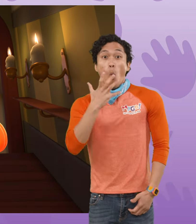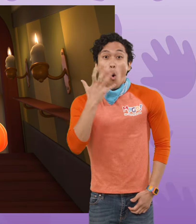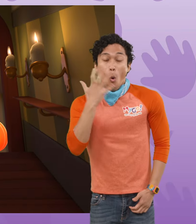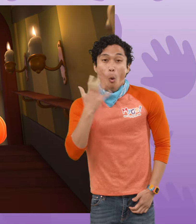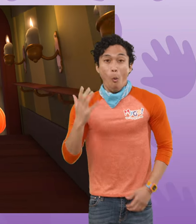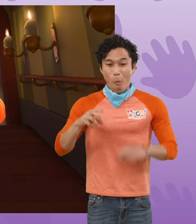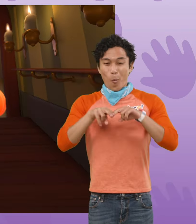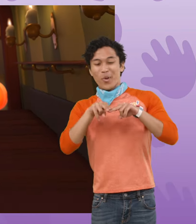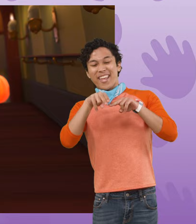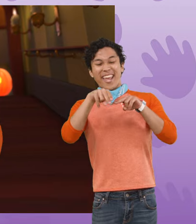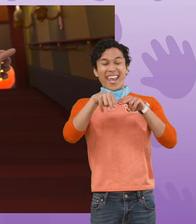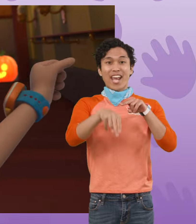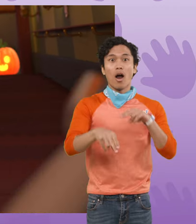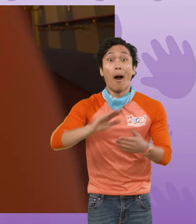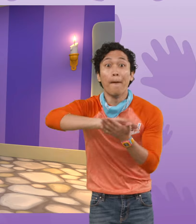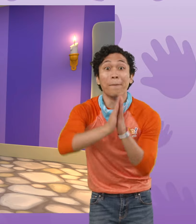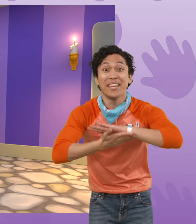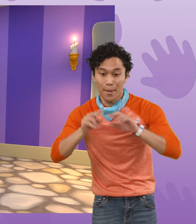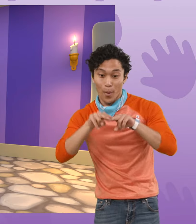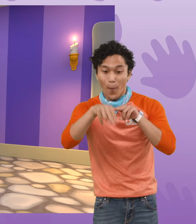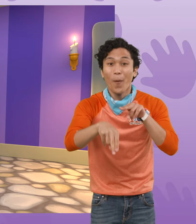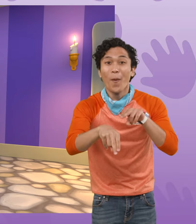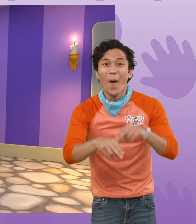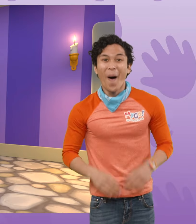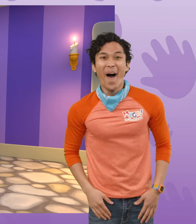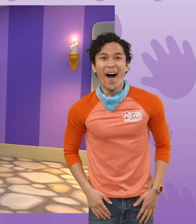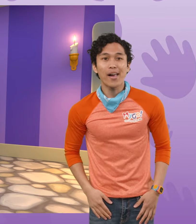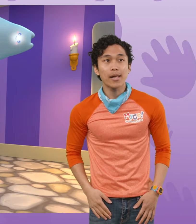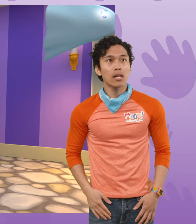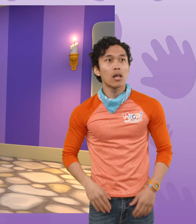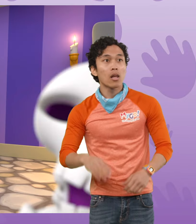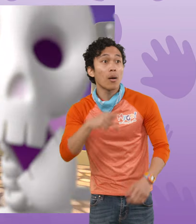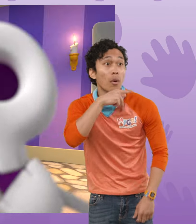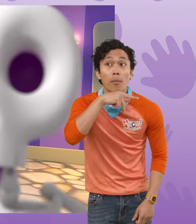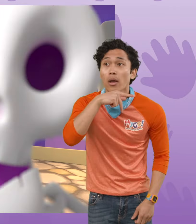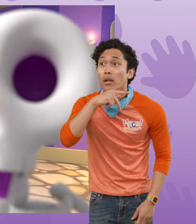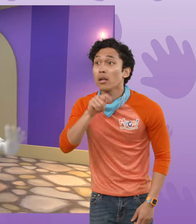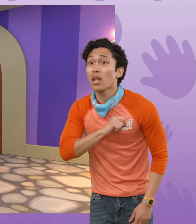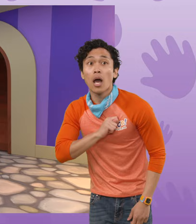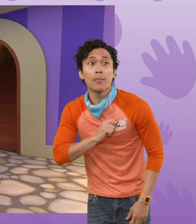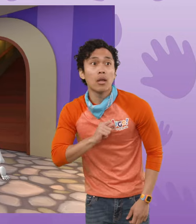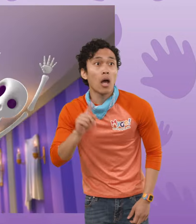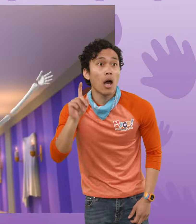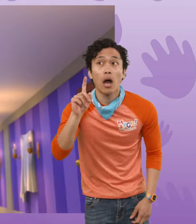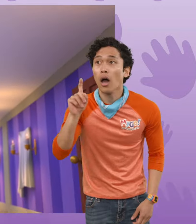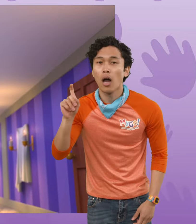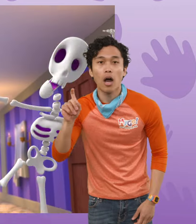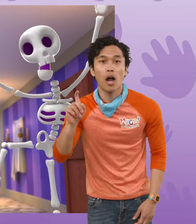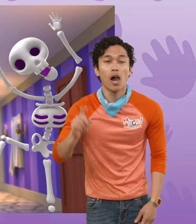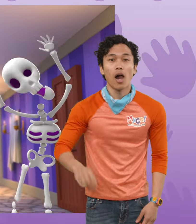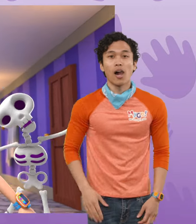Whoa! Whee! Turn into a slide! Mr. Pumpkin? Tabs?